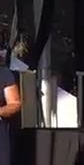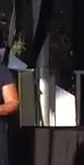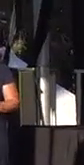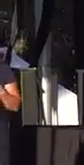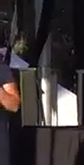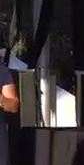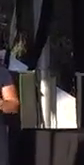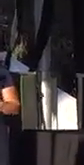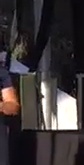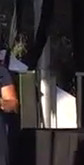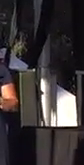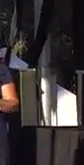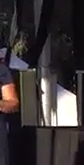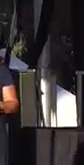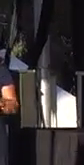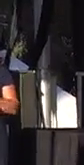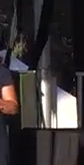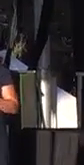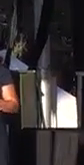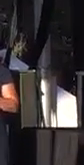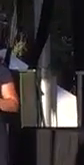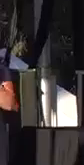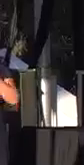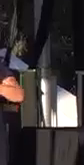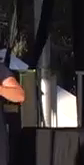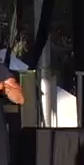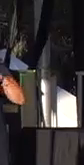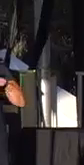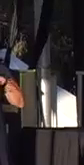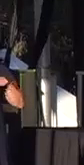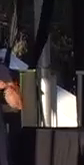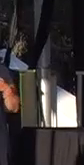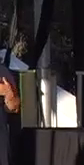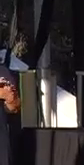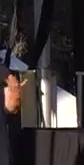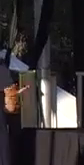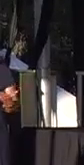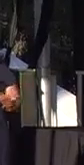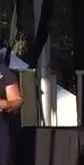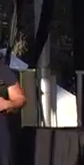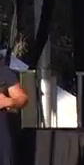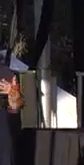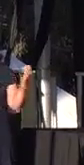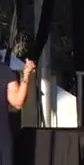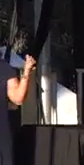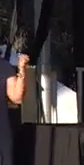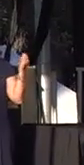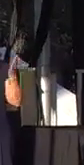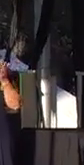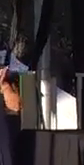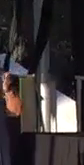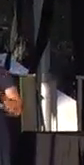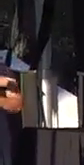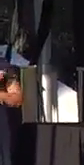there. Every time you call up, panicked about something related to this event, so can we please cheer them, guys?